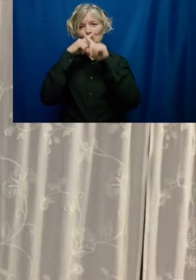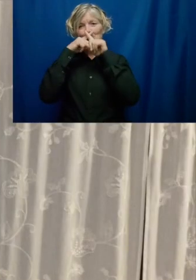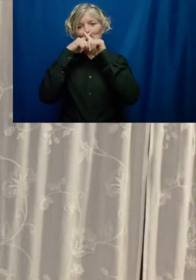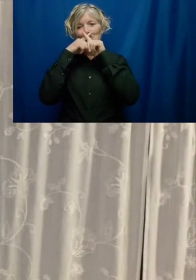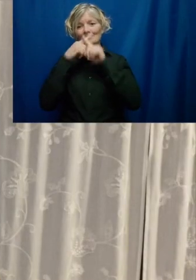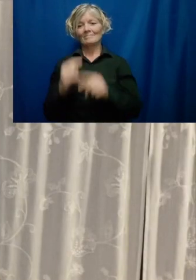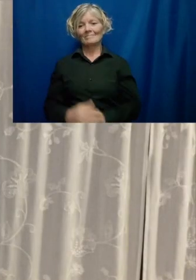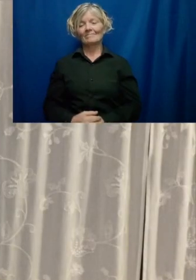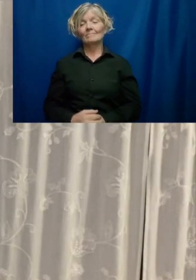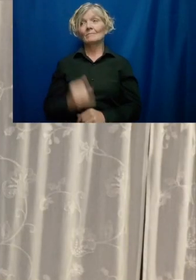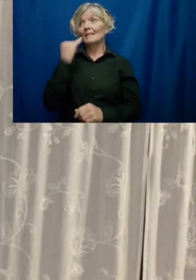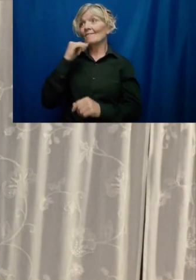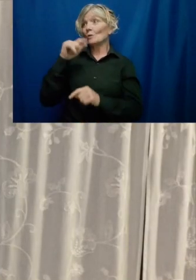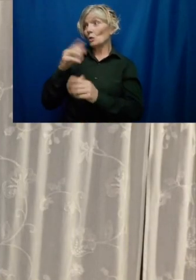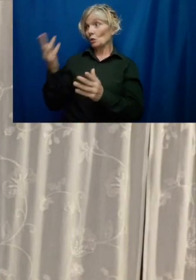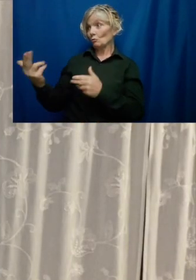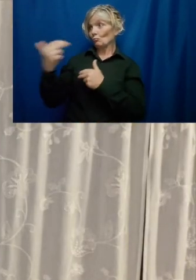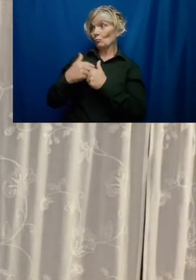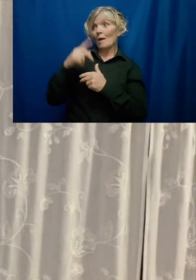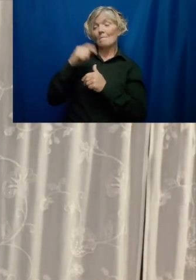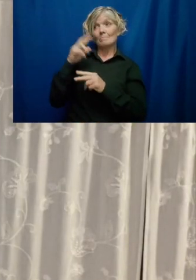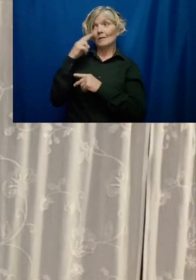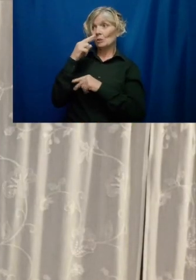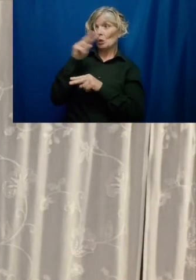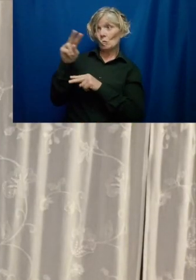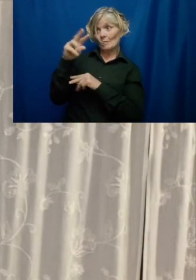If you're gonna be here, at least look at the camera.